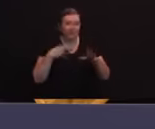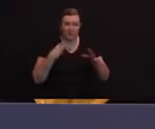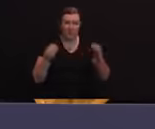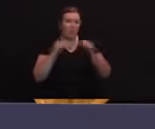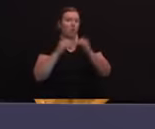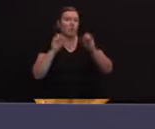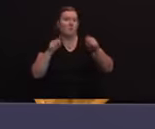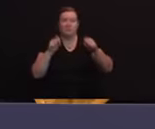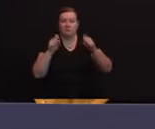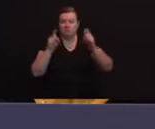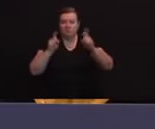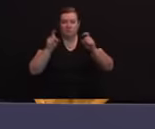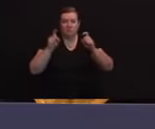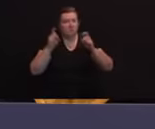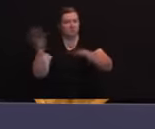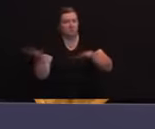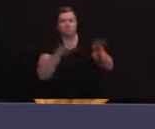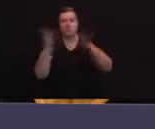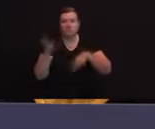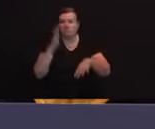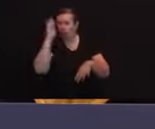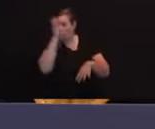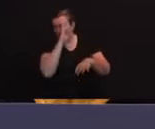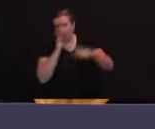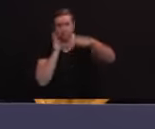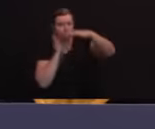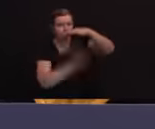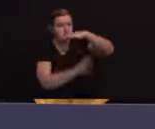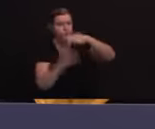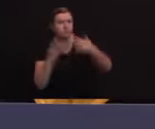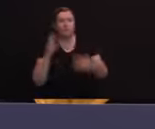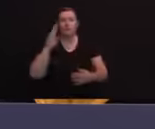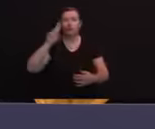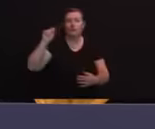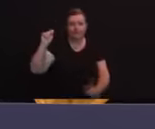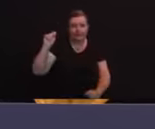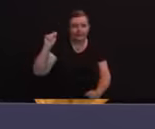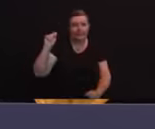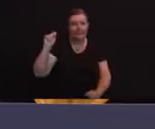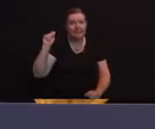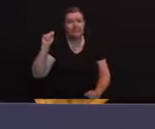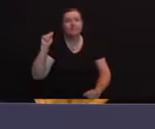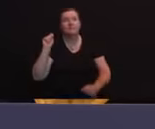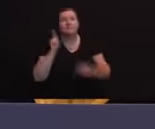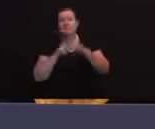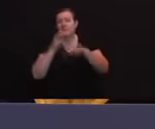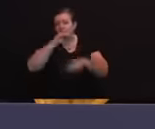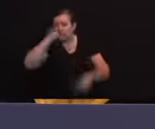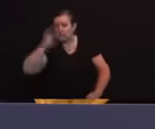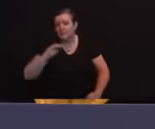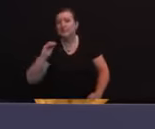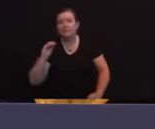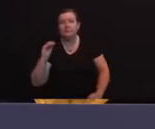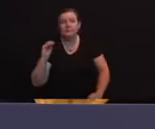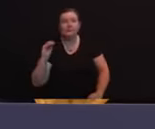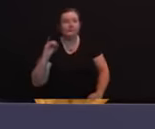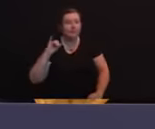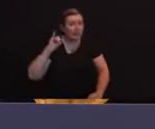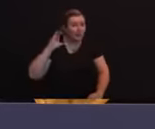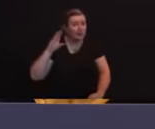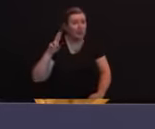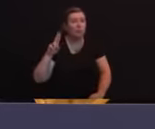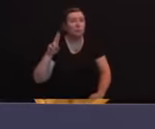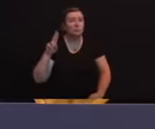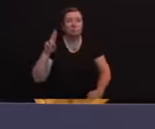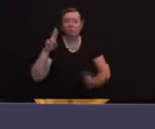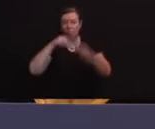it's hospitalizations, it's positivity rate of transmission, ICU, ventilation. I mean, there's a whole range of things. So